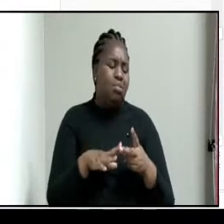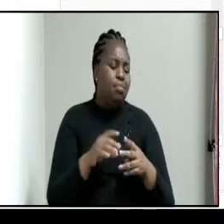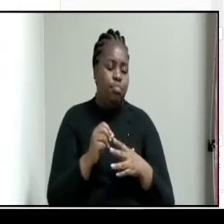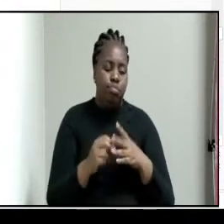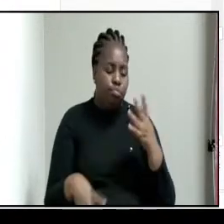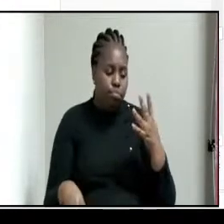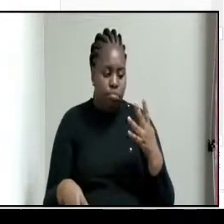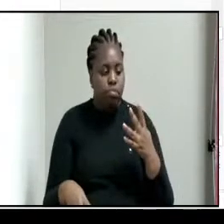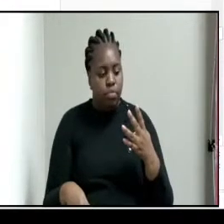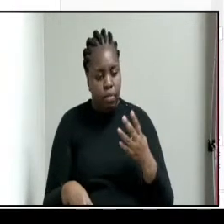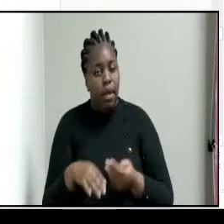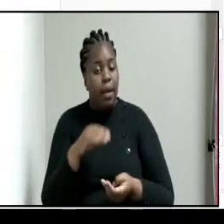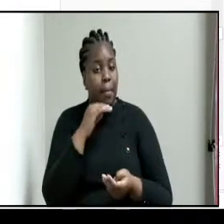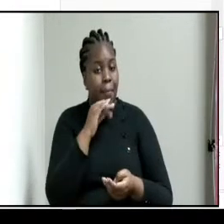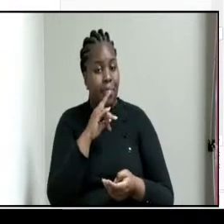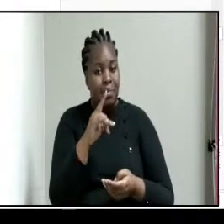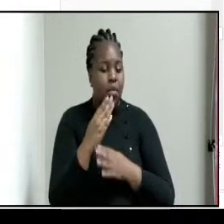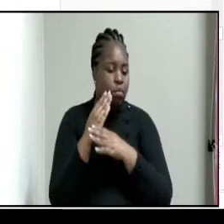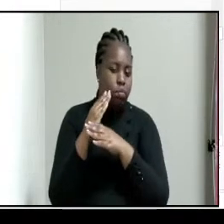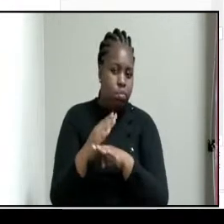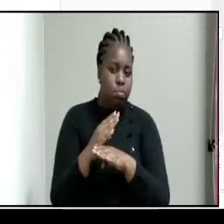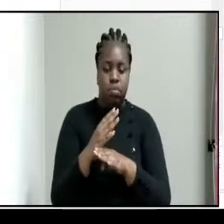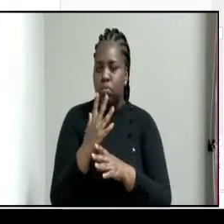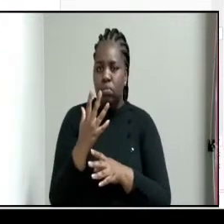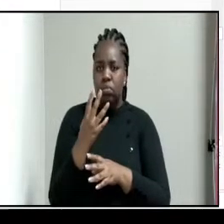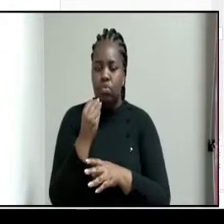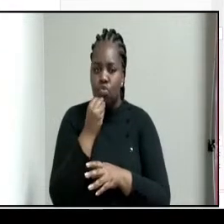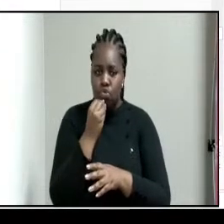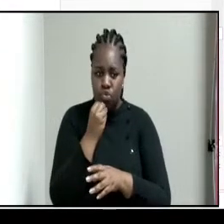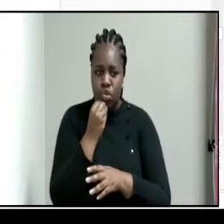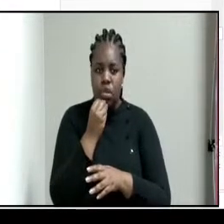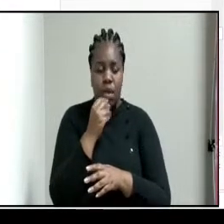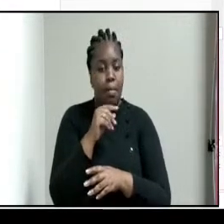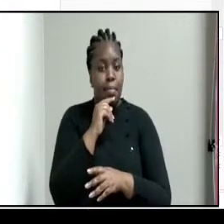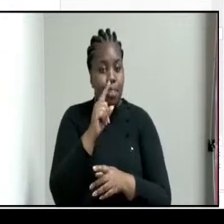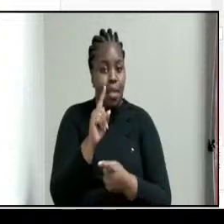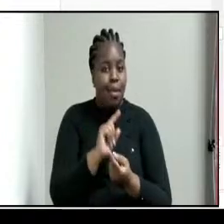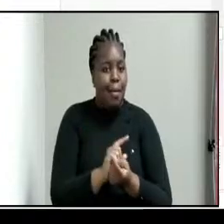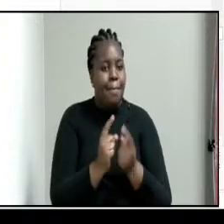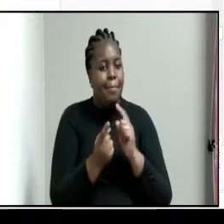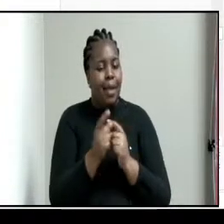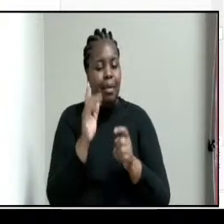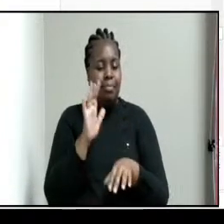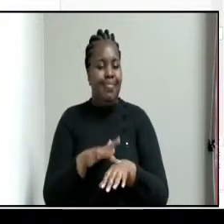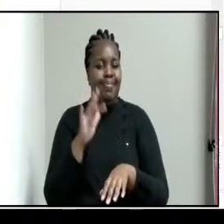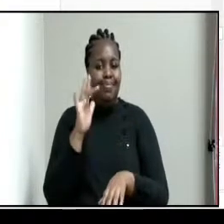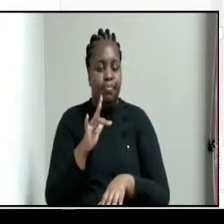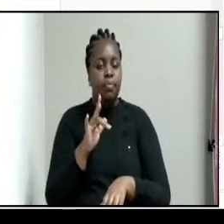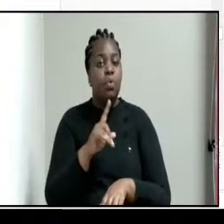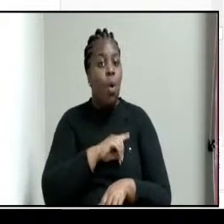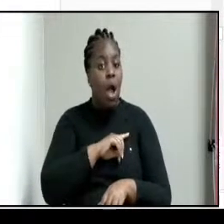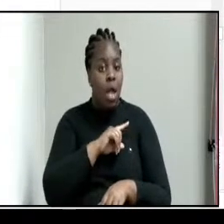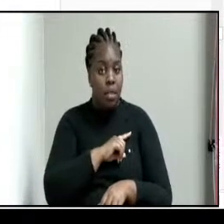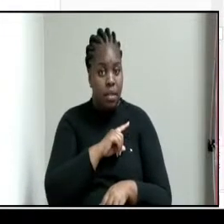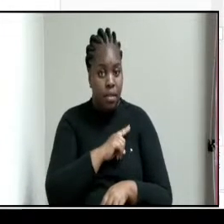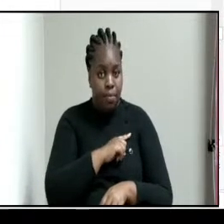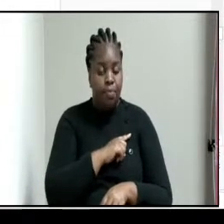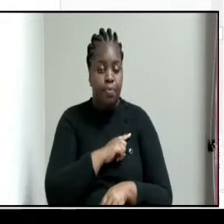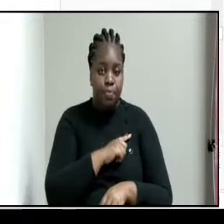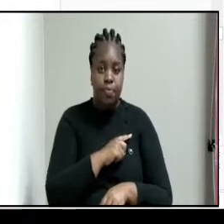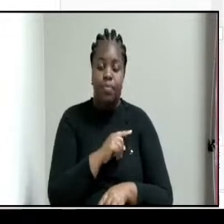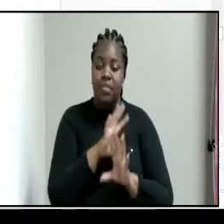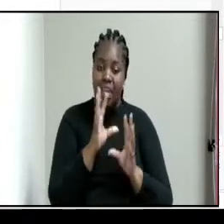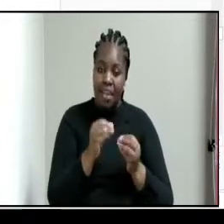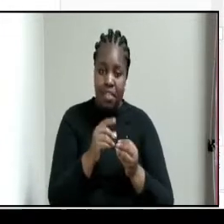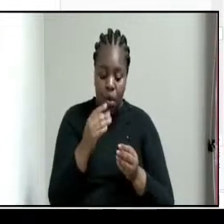etc., and avoiding malnutrition, etc. It becomes then very critical that when these rights